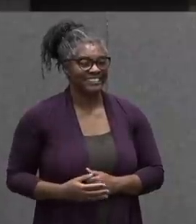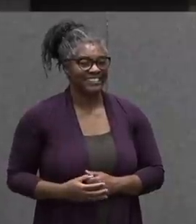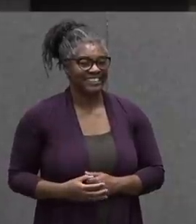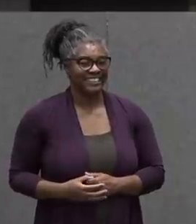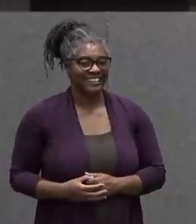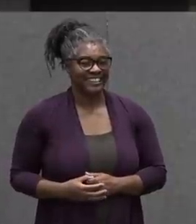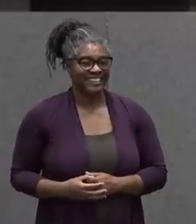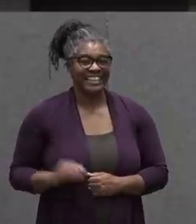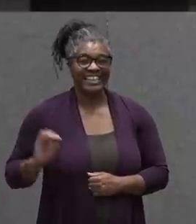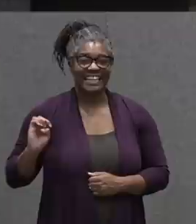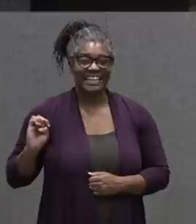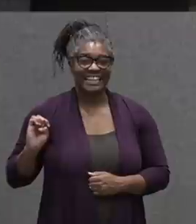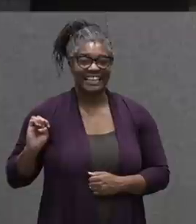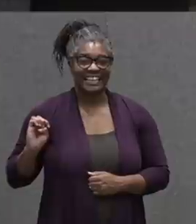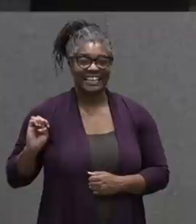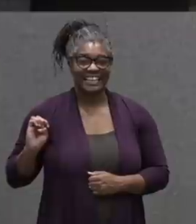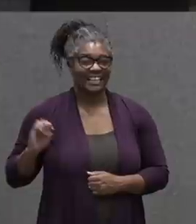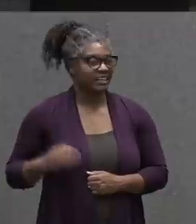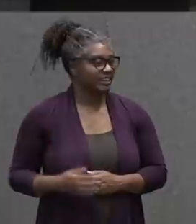E.